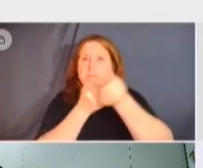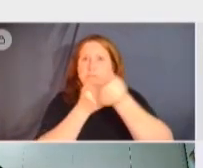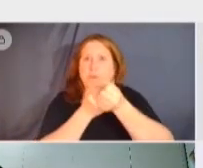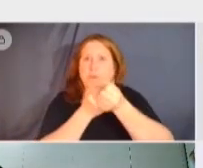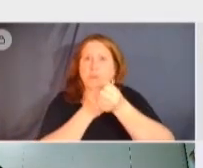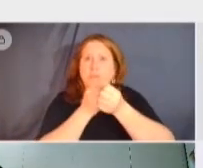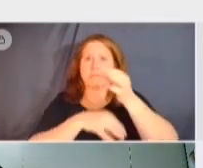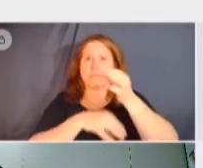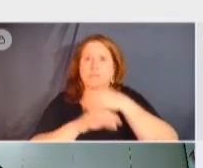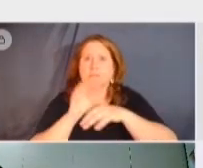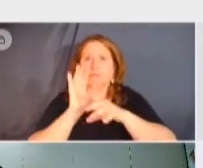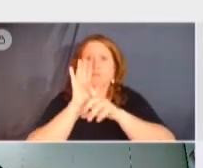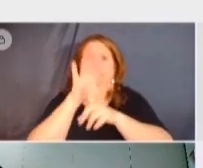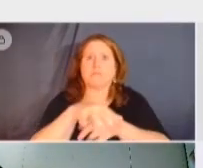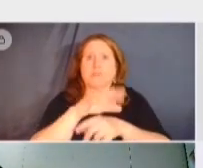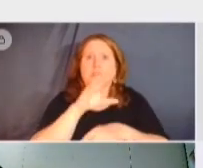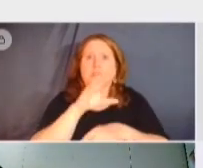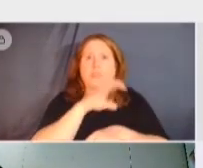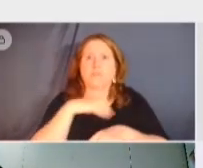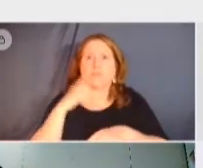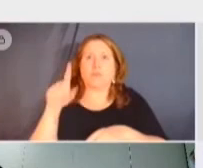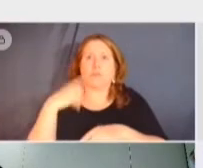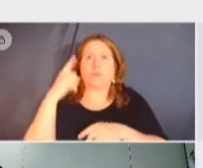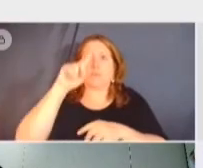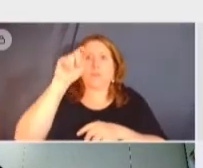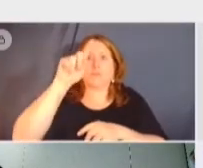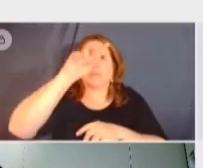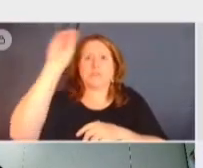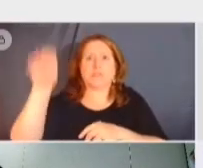enforcement decisions and to